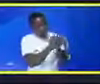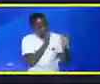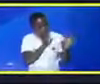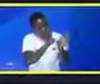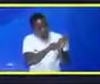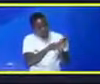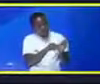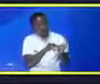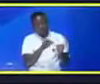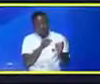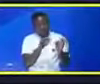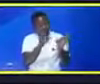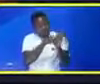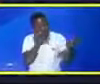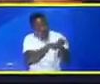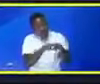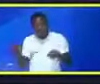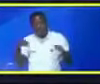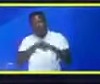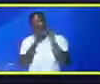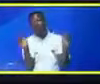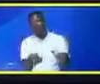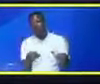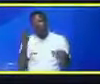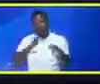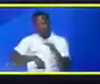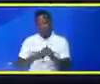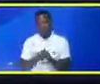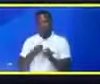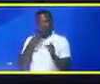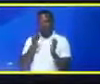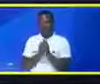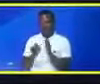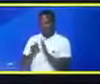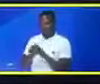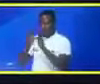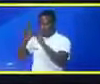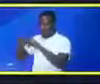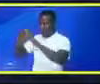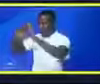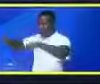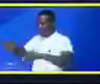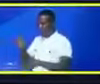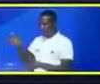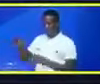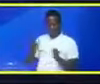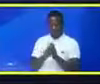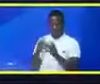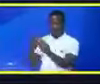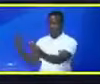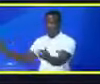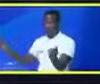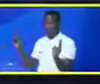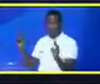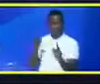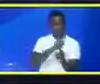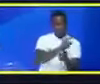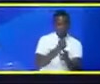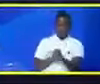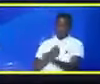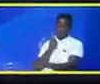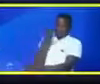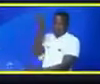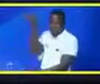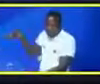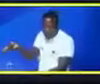did tell us that if you jump into an individual's house through the fence, you are in the house, but